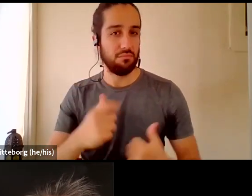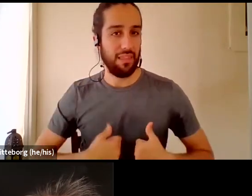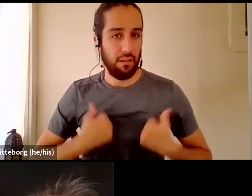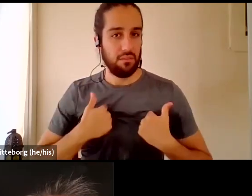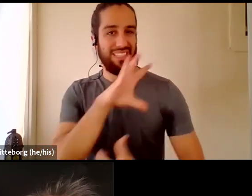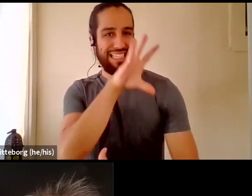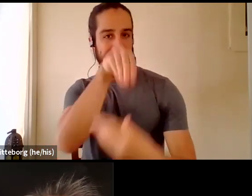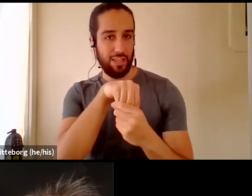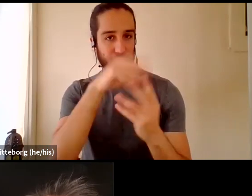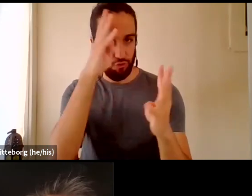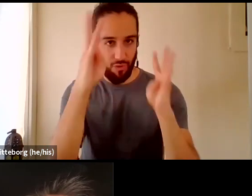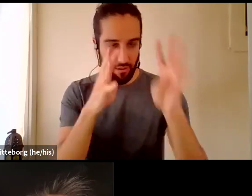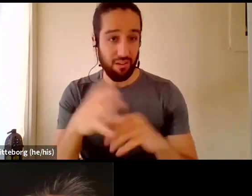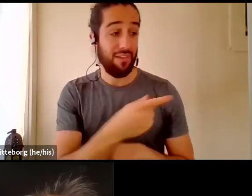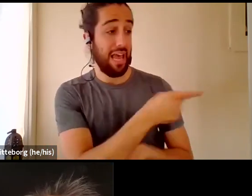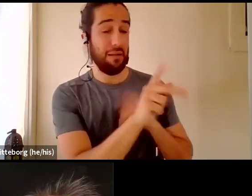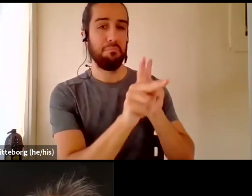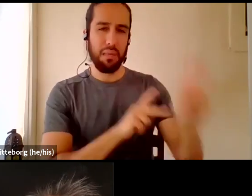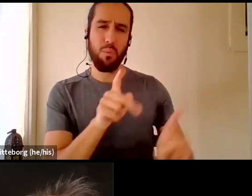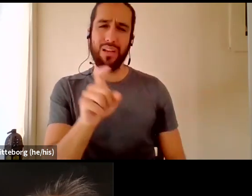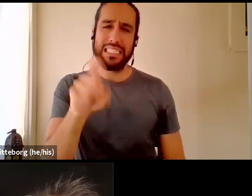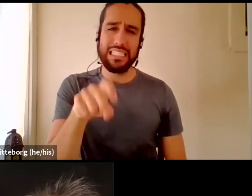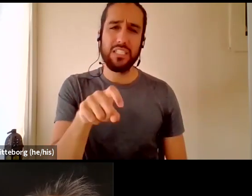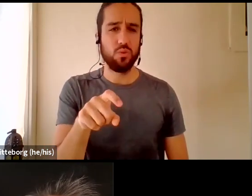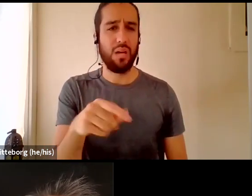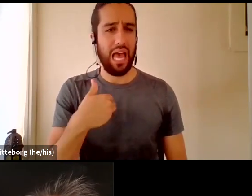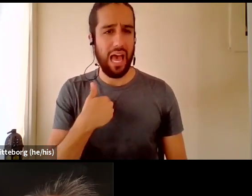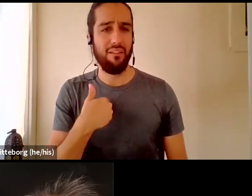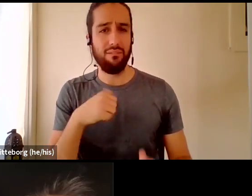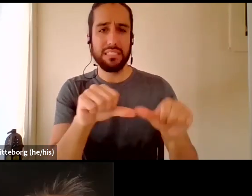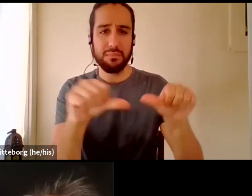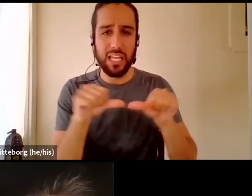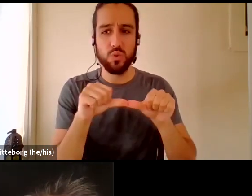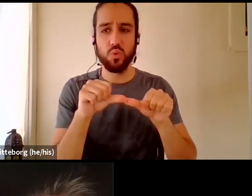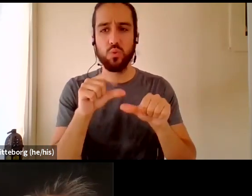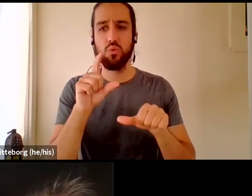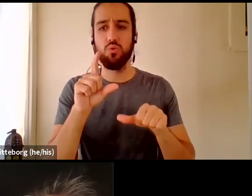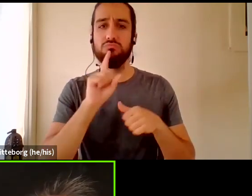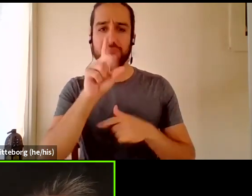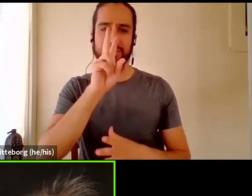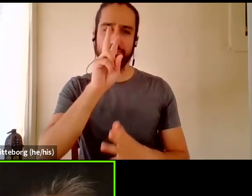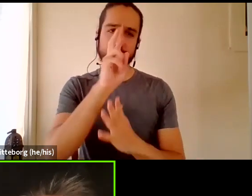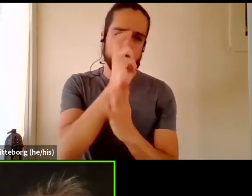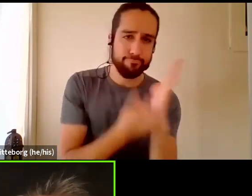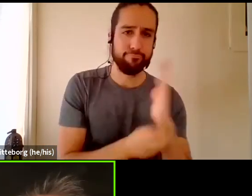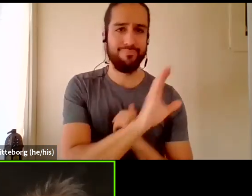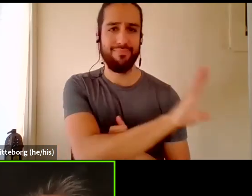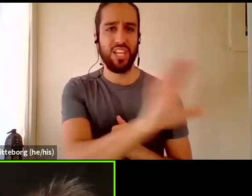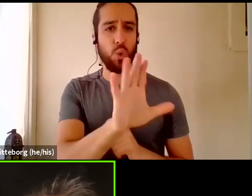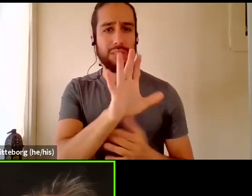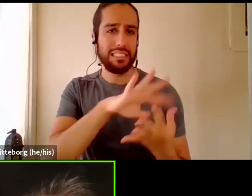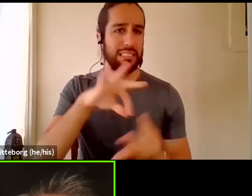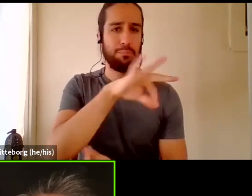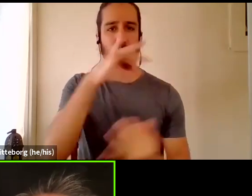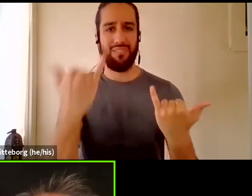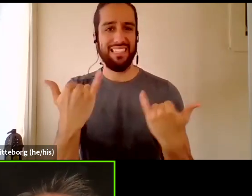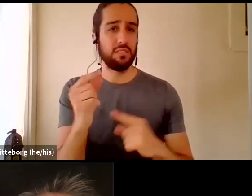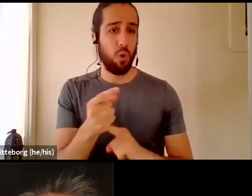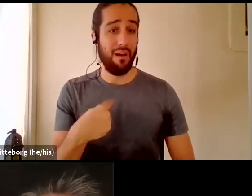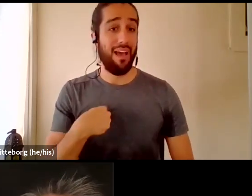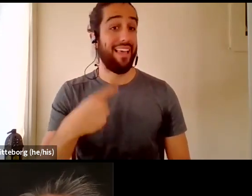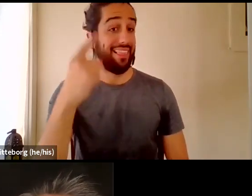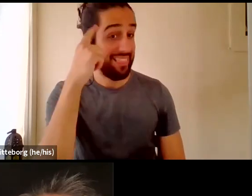to tap into their spirit in this moment. Mm-hmm. And I just think theater